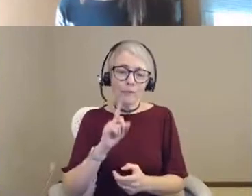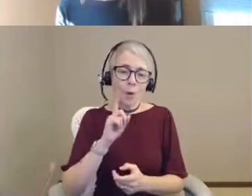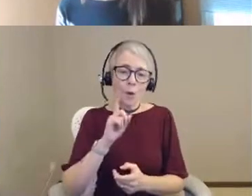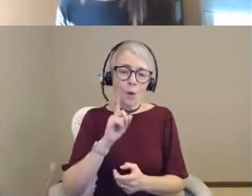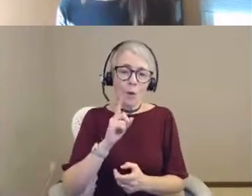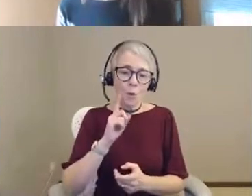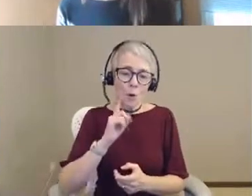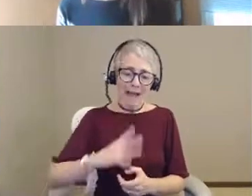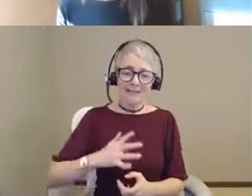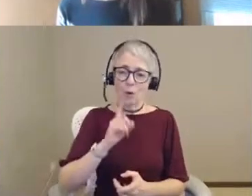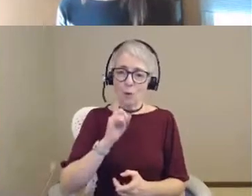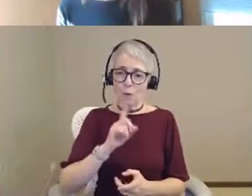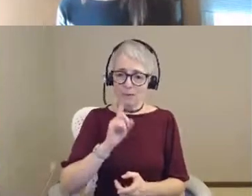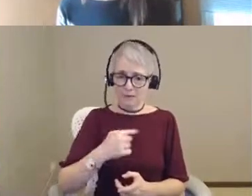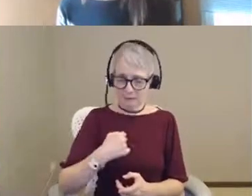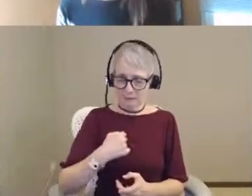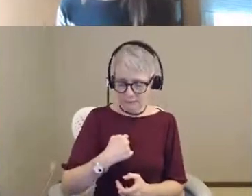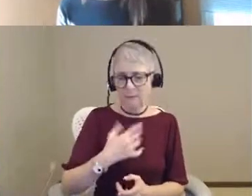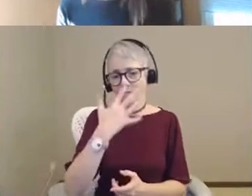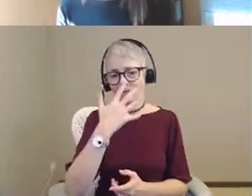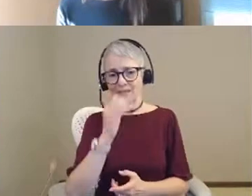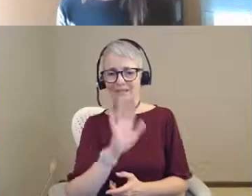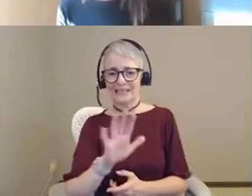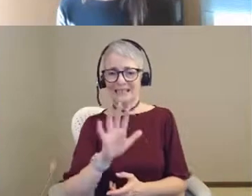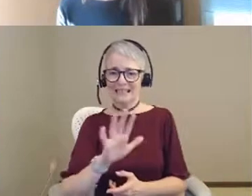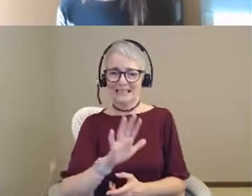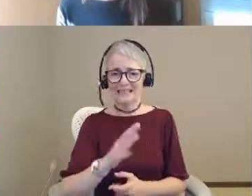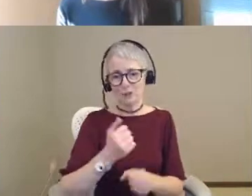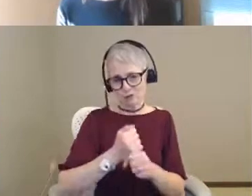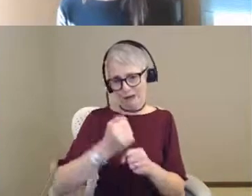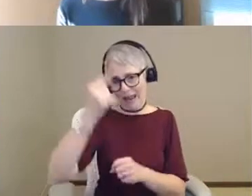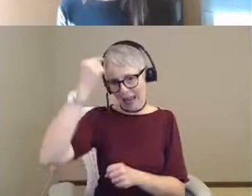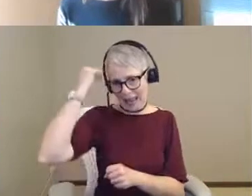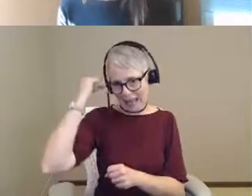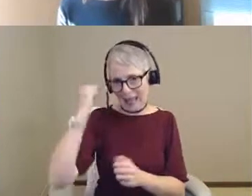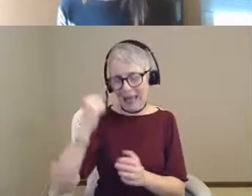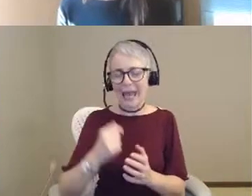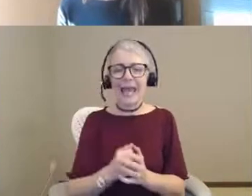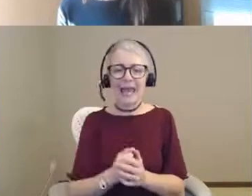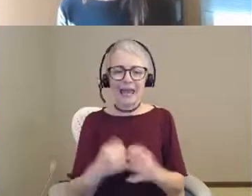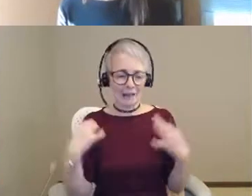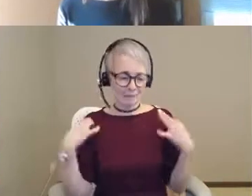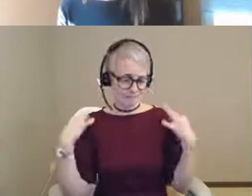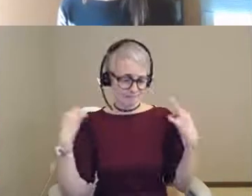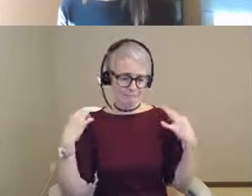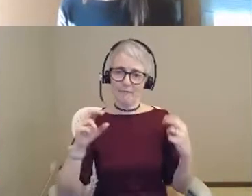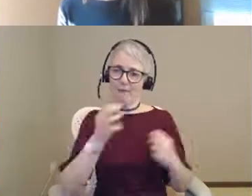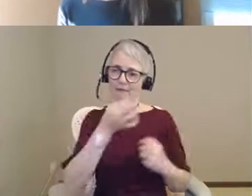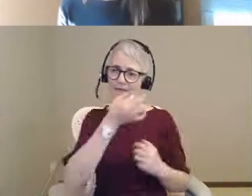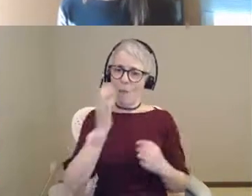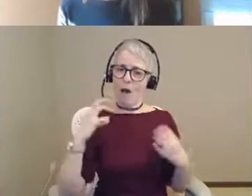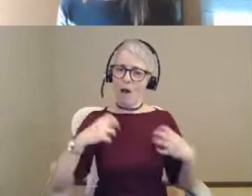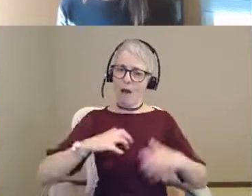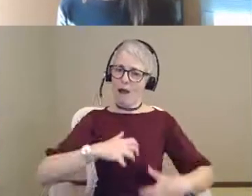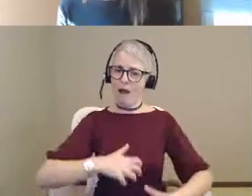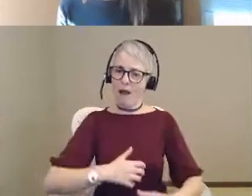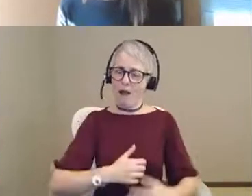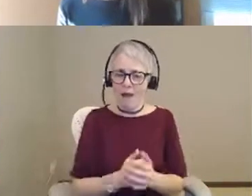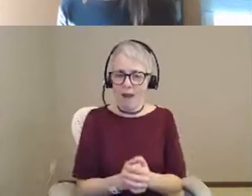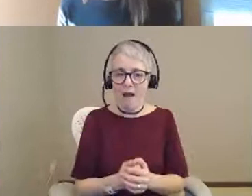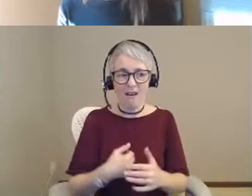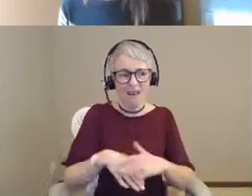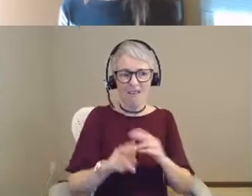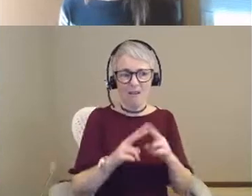description, I'm in my early 50s, I have grey hair and I'm wearing a flowery shirt. I'm sitting in my home